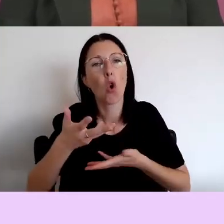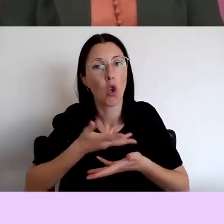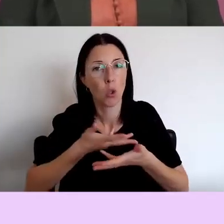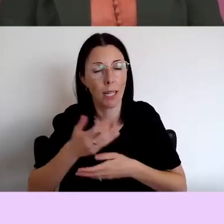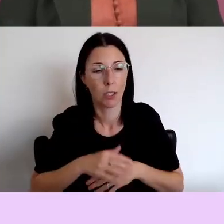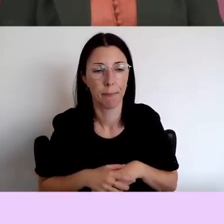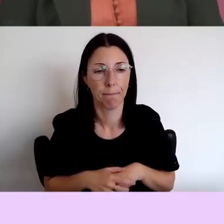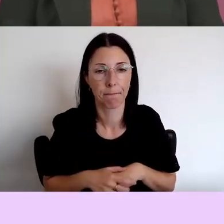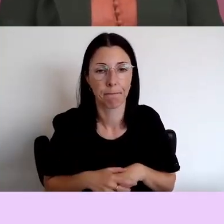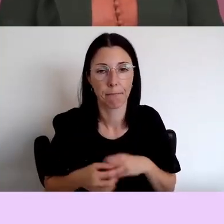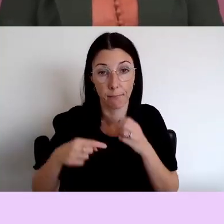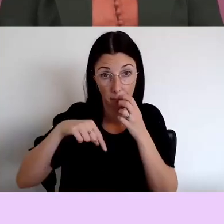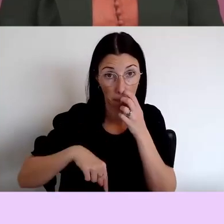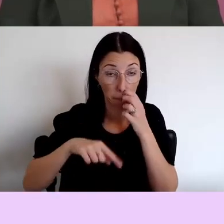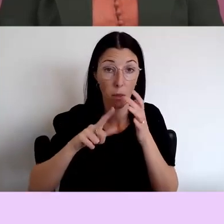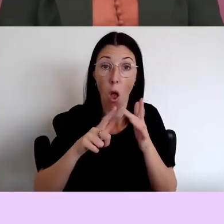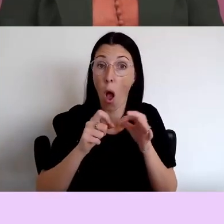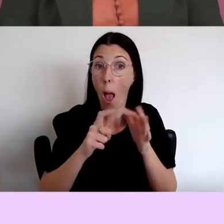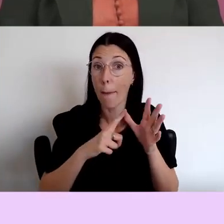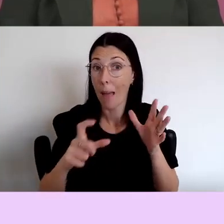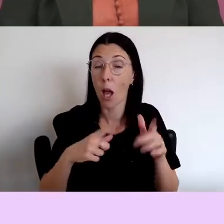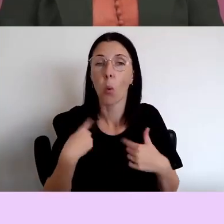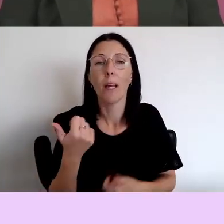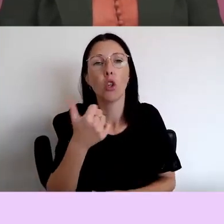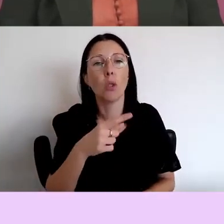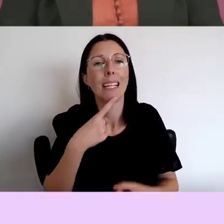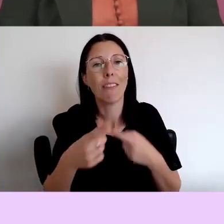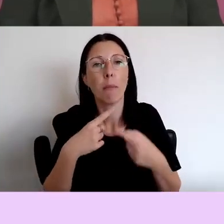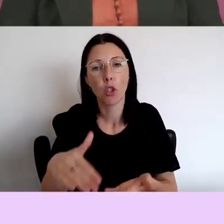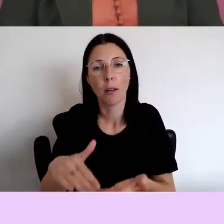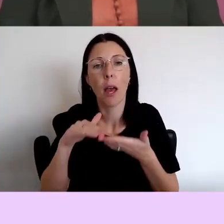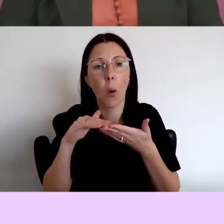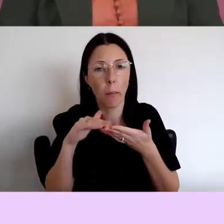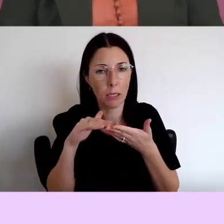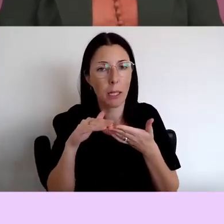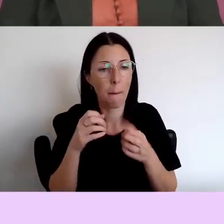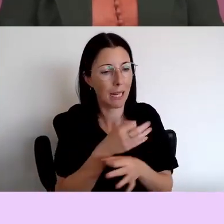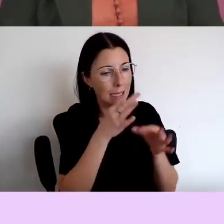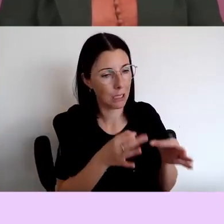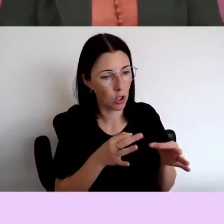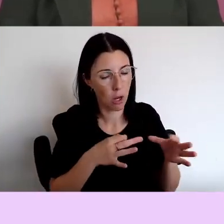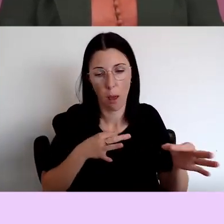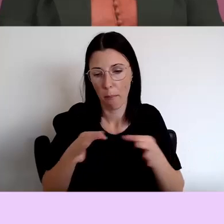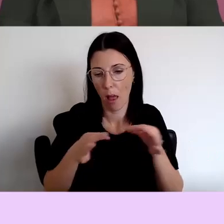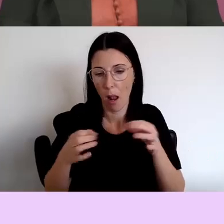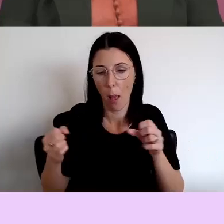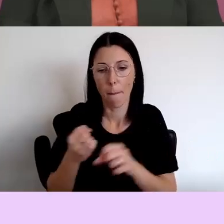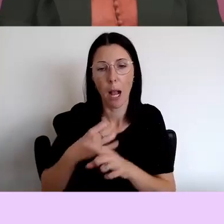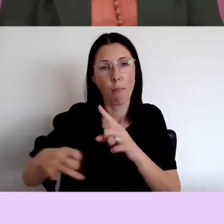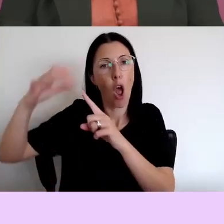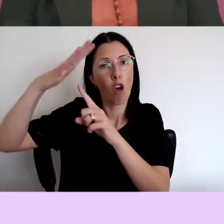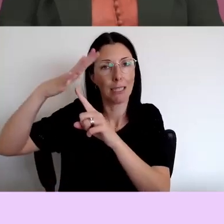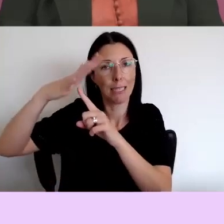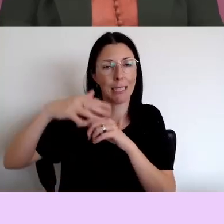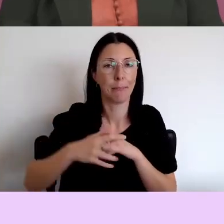At IBAC, we use this information to inform our decision-making, planning and priorities. However, the information is